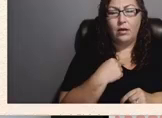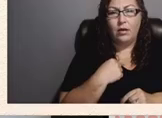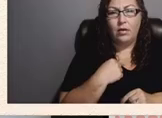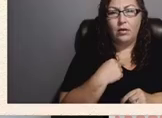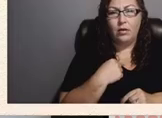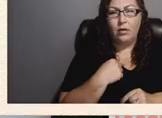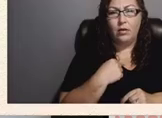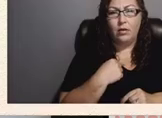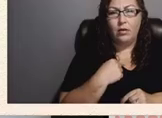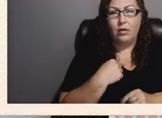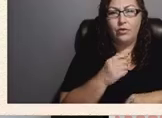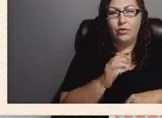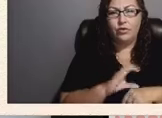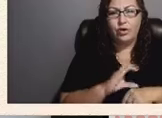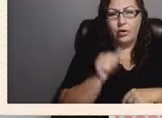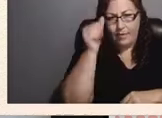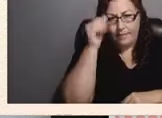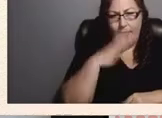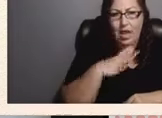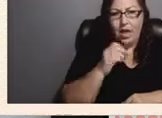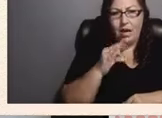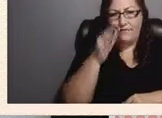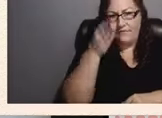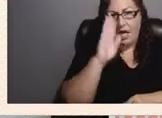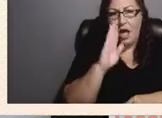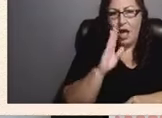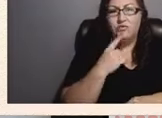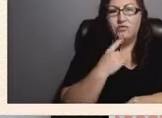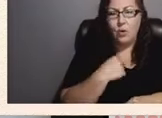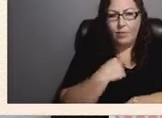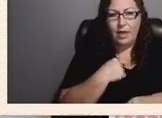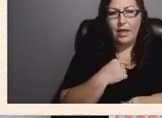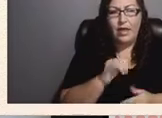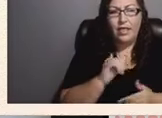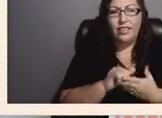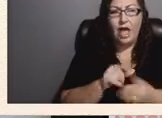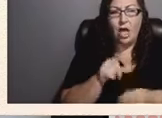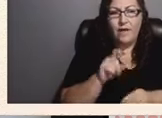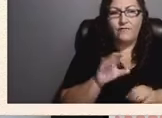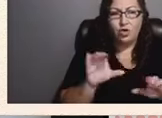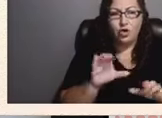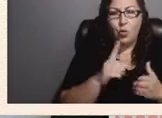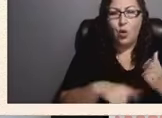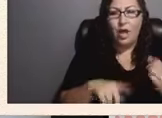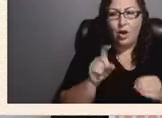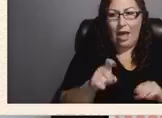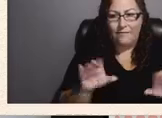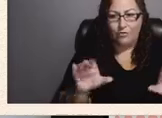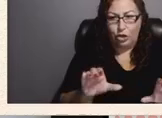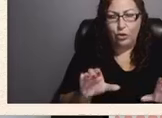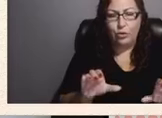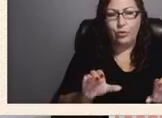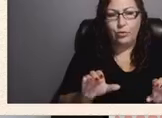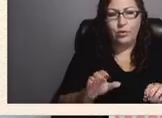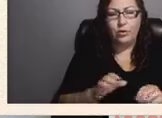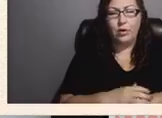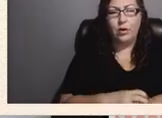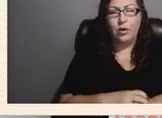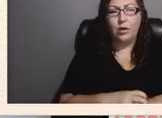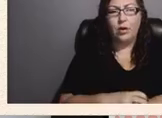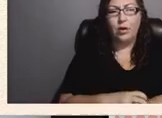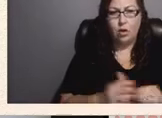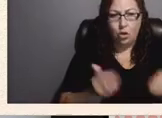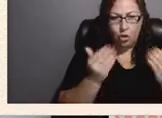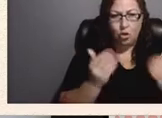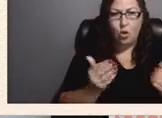the man of God told me that you have to do what you have to do. You go ahead and do what you